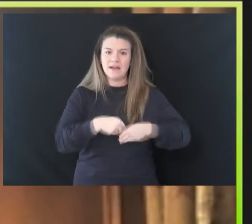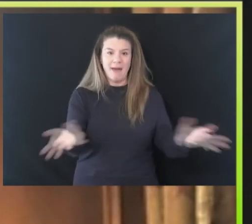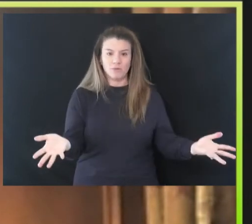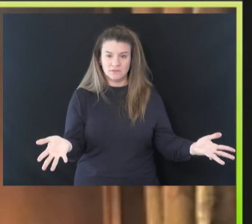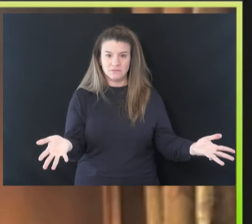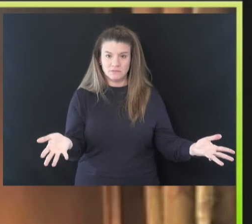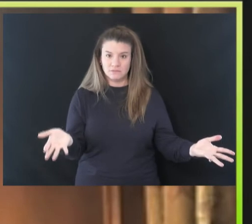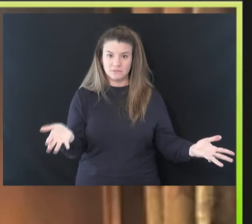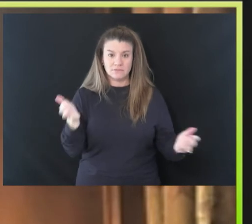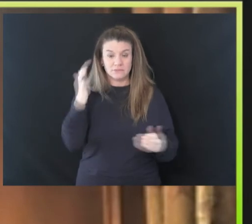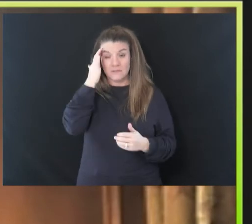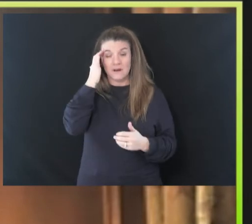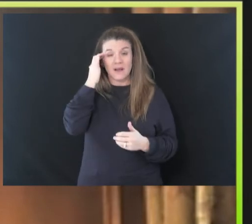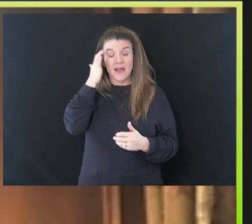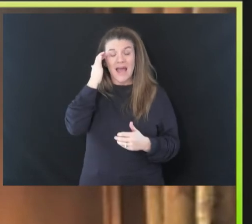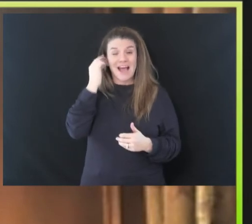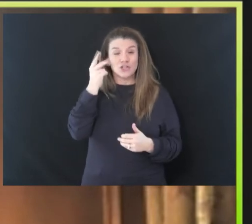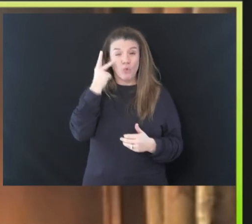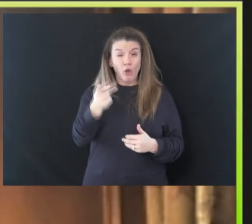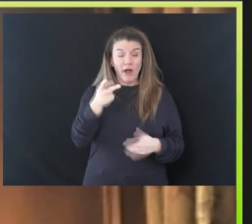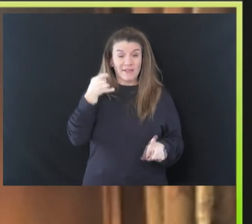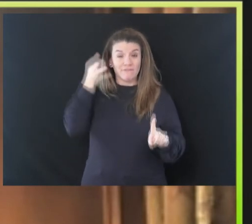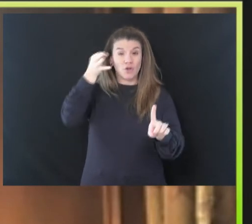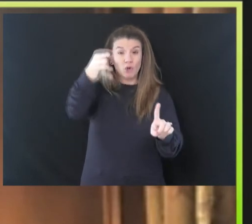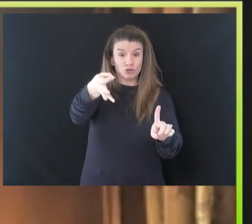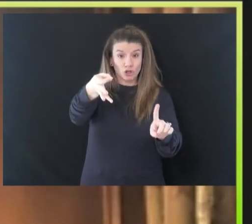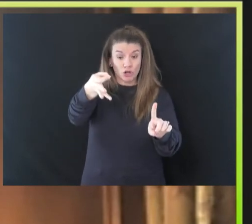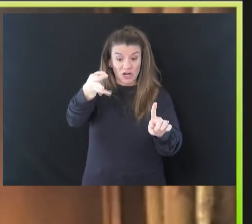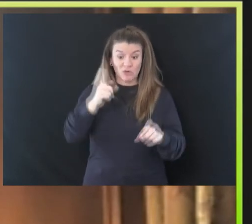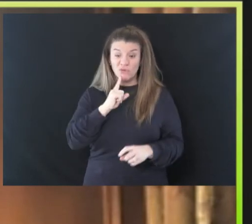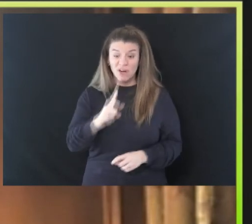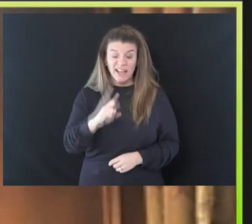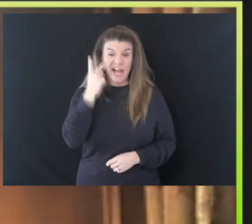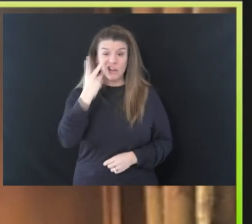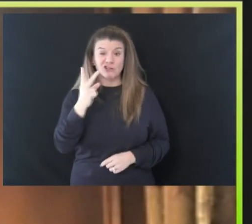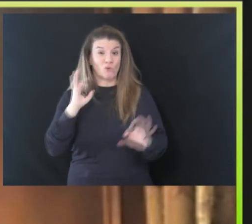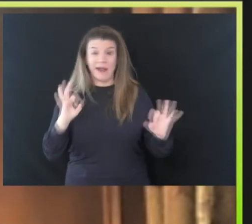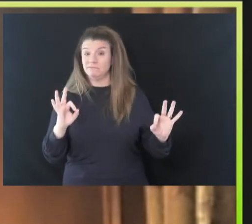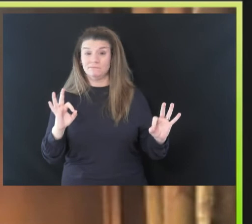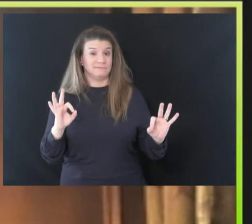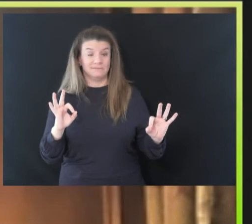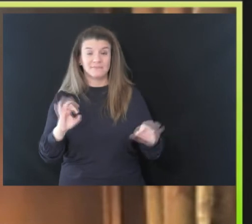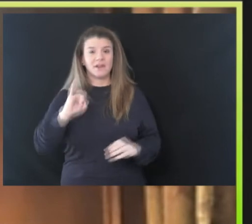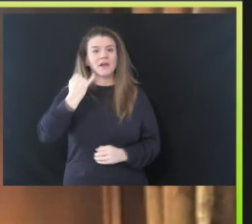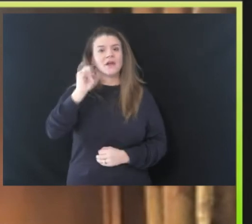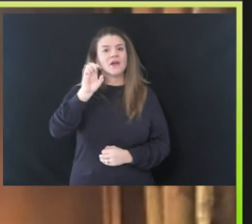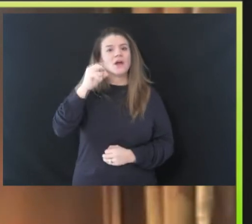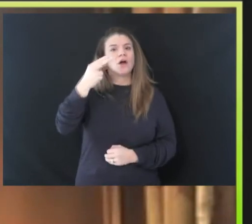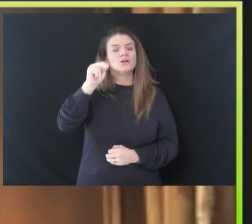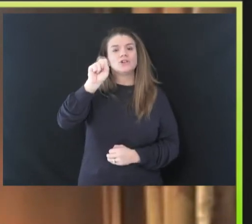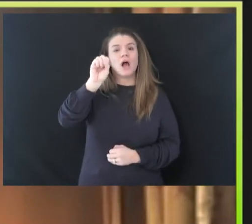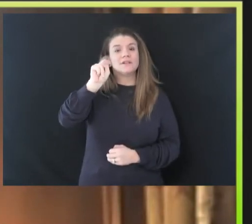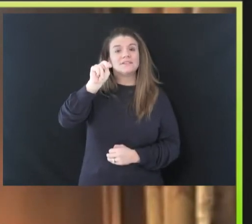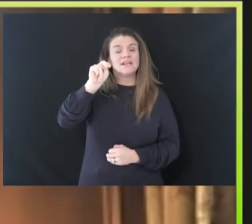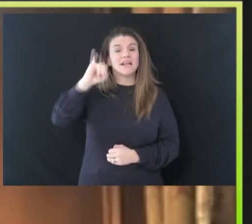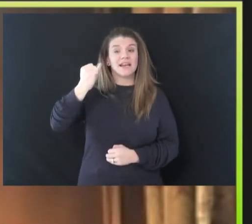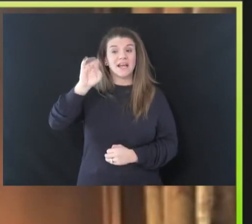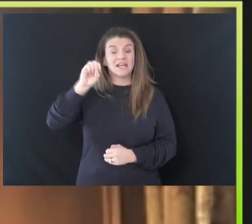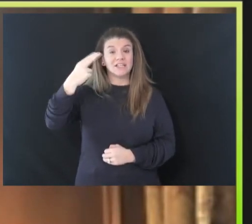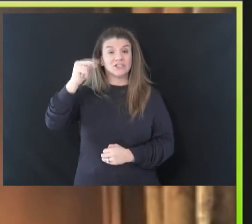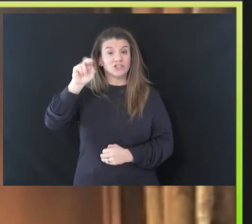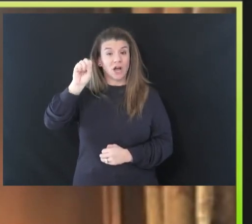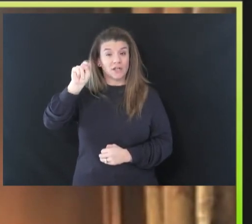And as we look at the future, it looks brighter. The Johnson & Johnson vaccine looks like